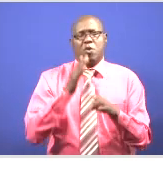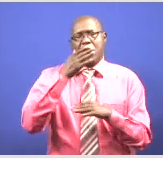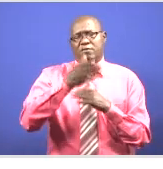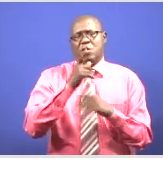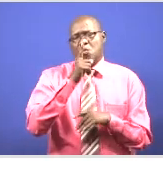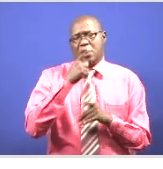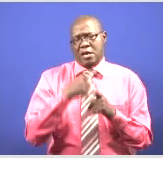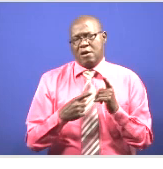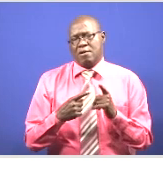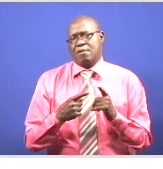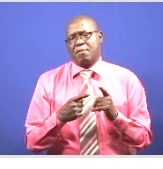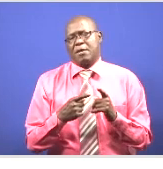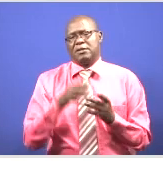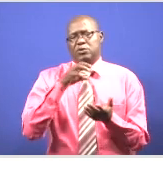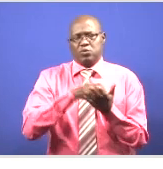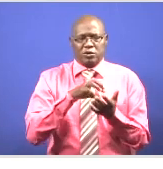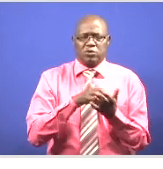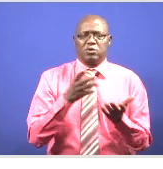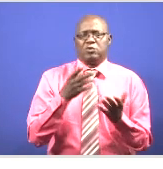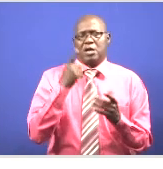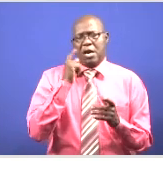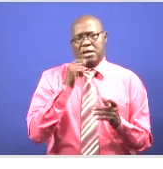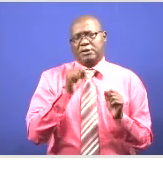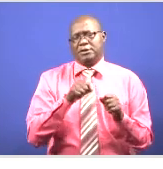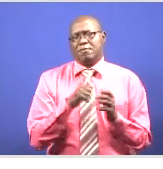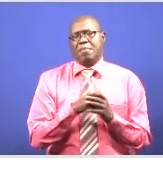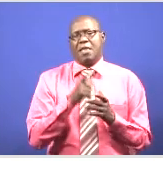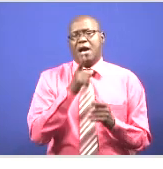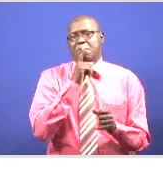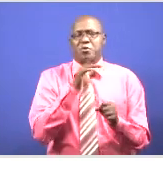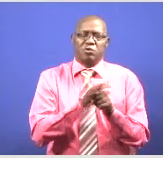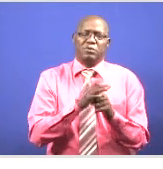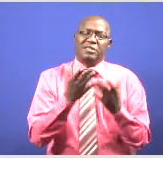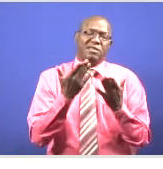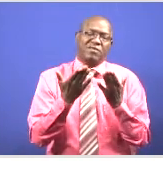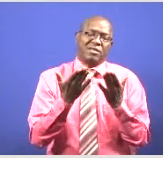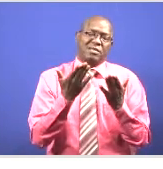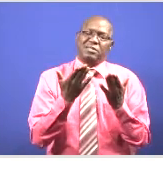and the situation is not the same, you know. I still can promise you, we may not see much even after 1 year.